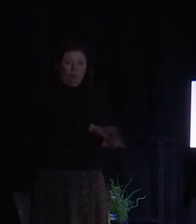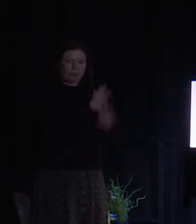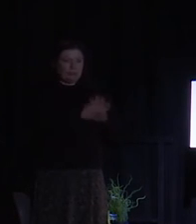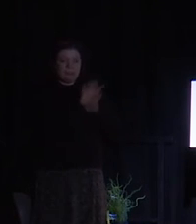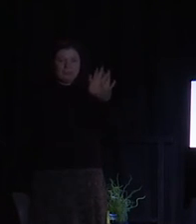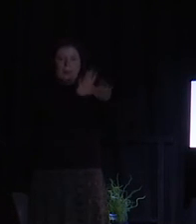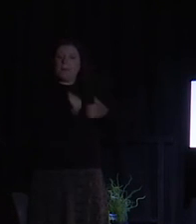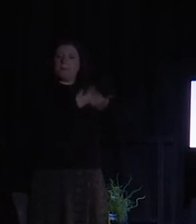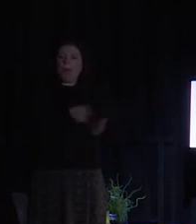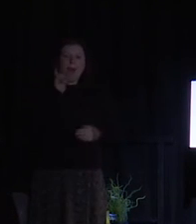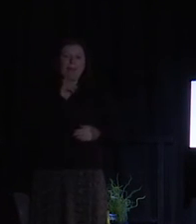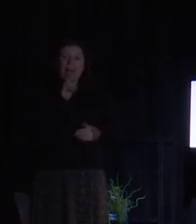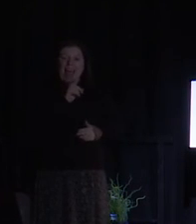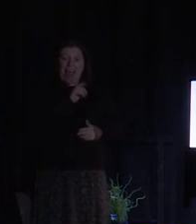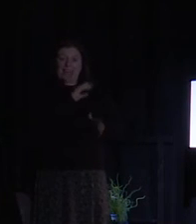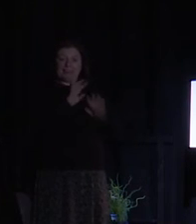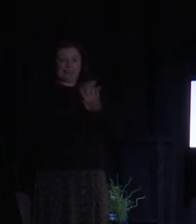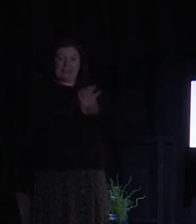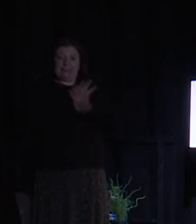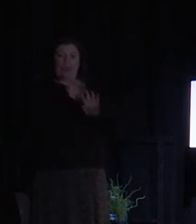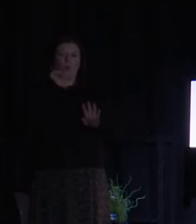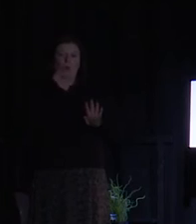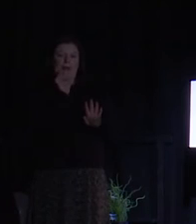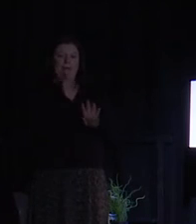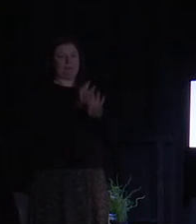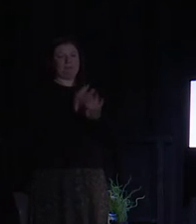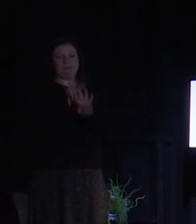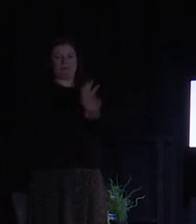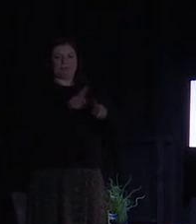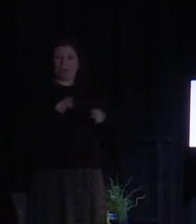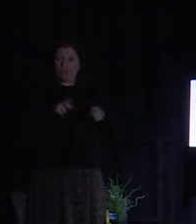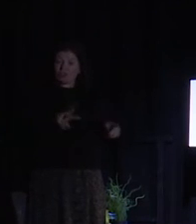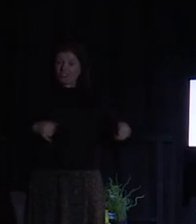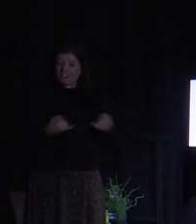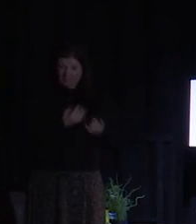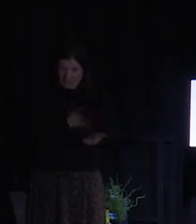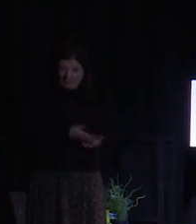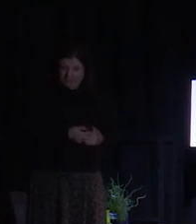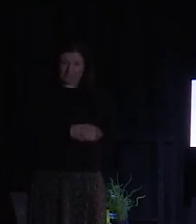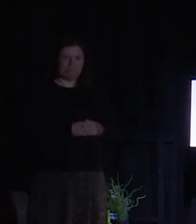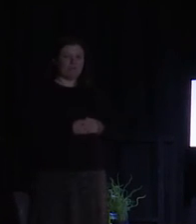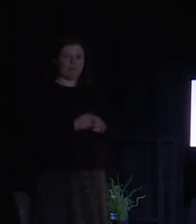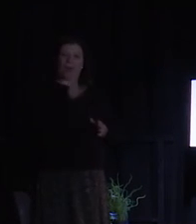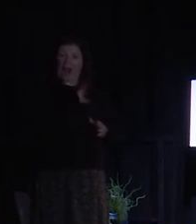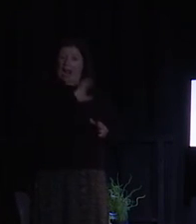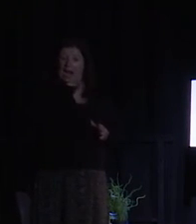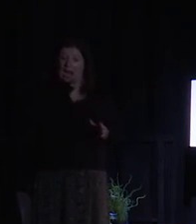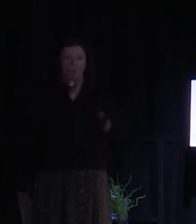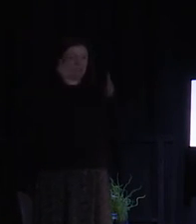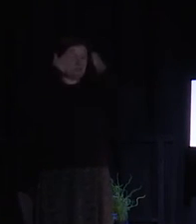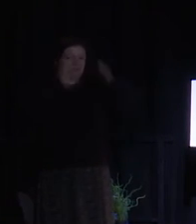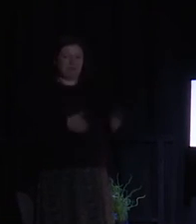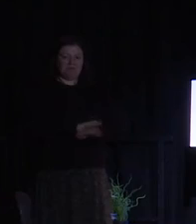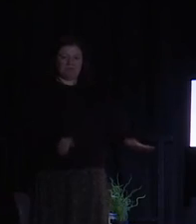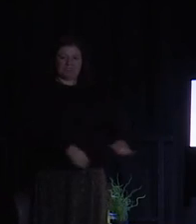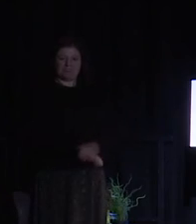the mermaids came along, and they were these two groups of sassy women having a street fight as mermaids. They completely stay in the characters. It's absolutely wonderful